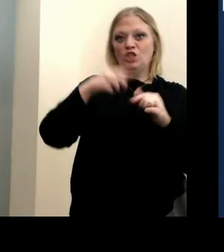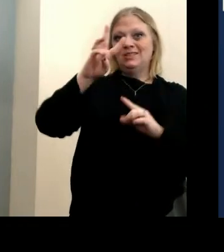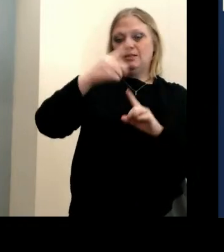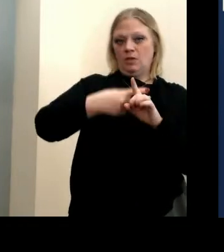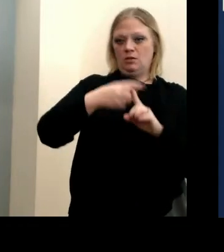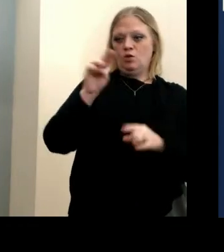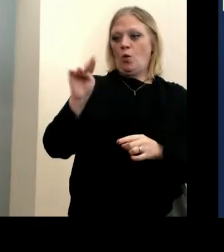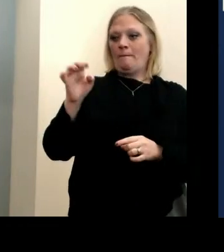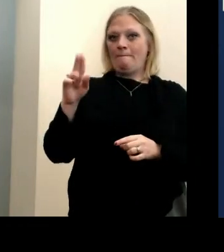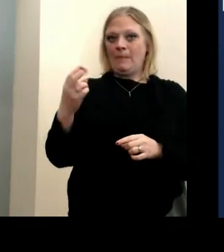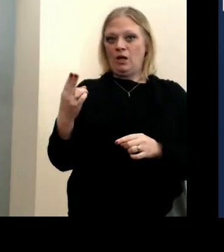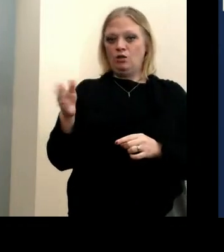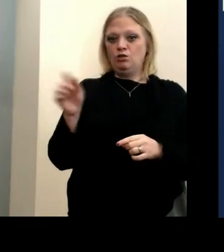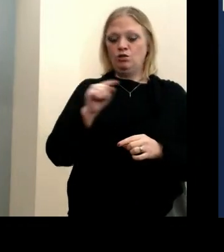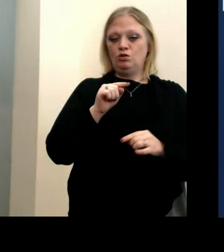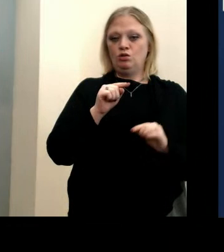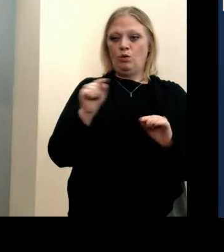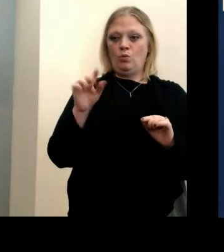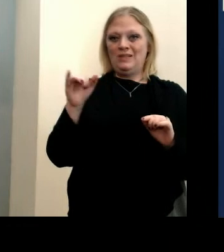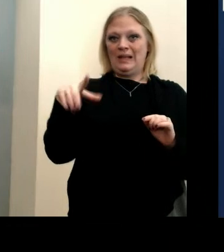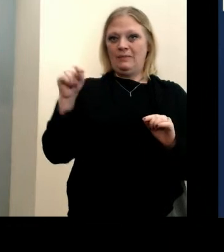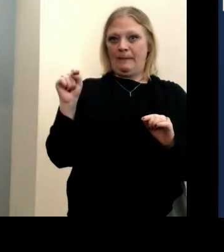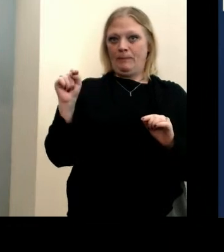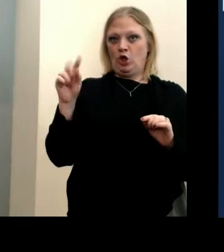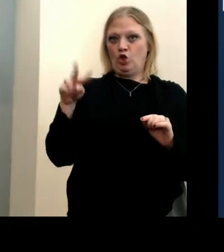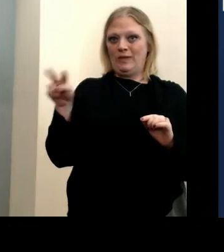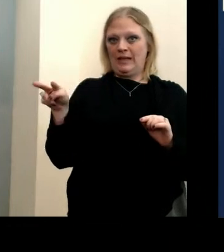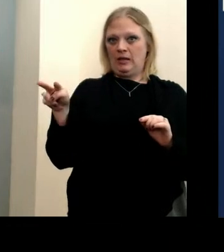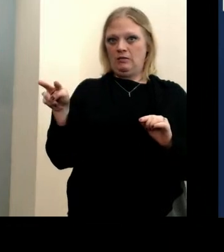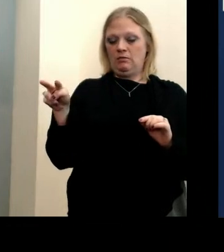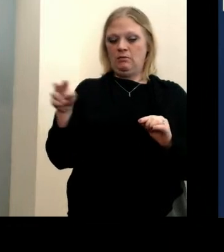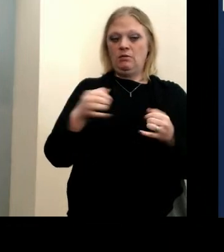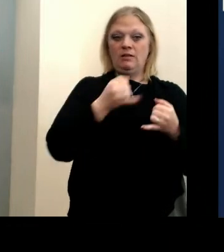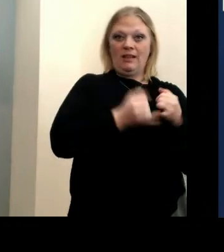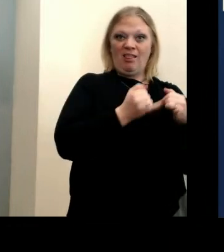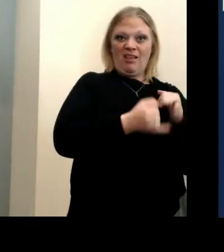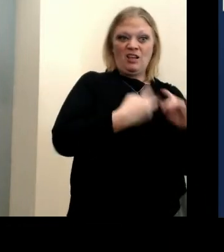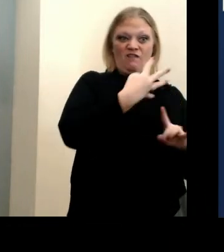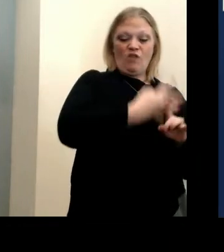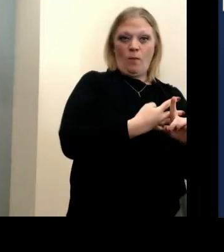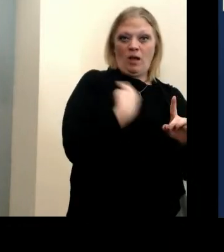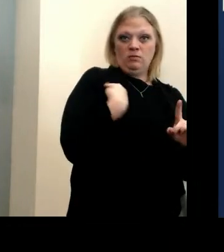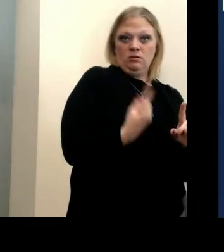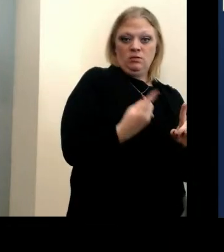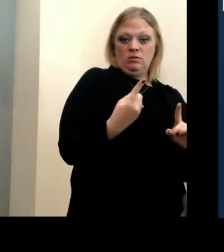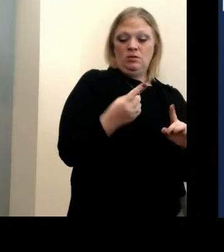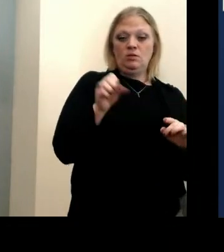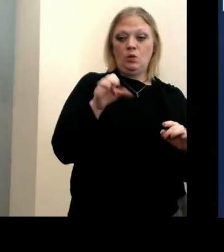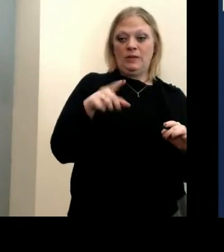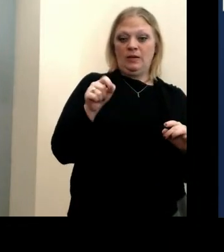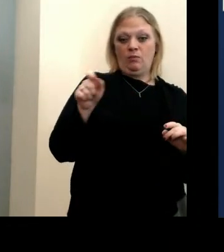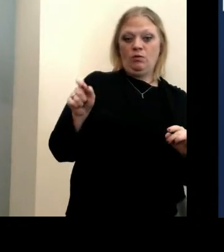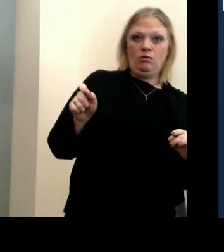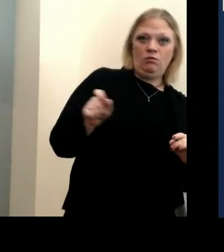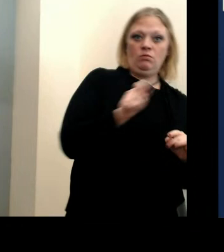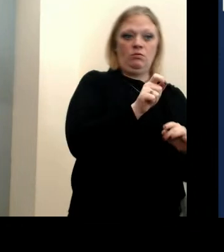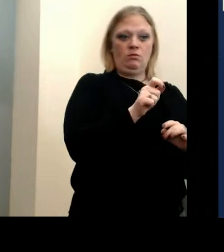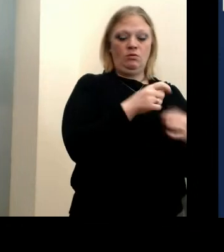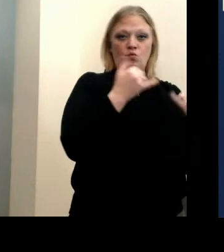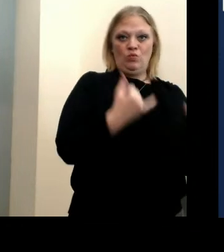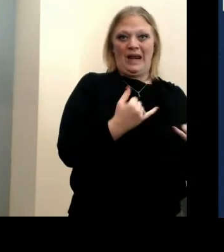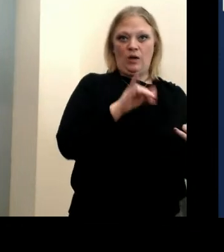to September 22nd, and then the last 4 months, the end of September, September 23rd to where we are today on